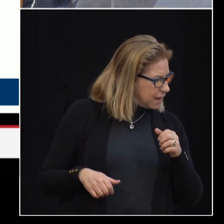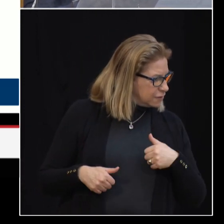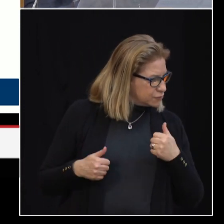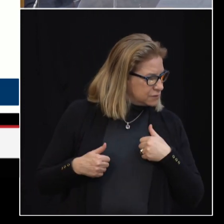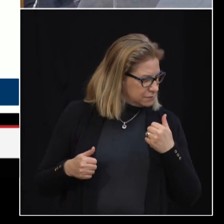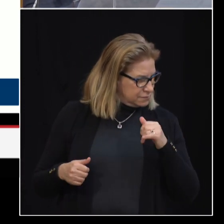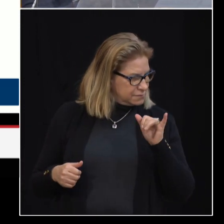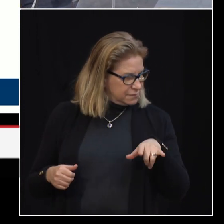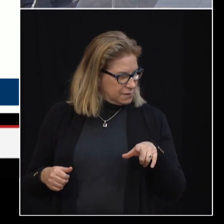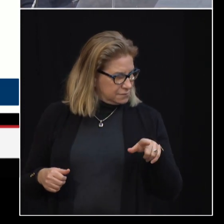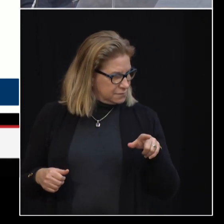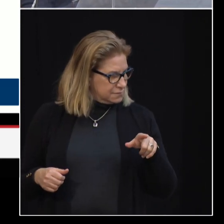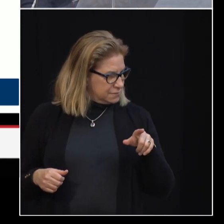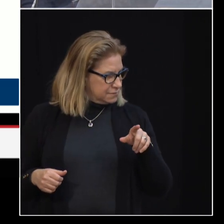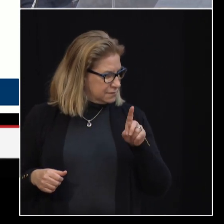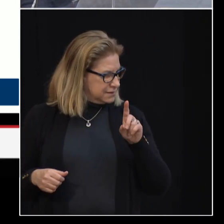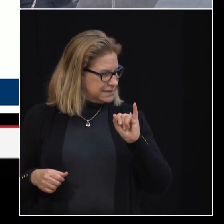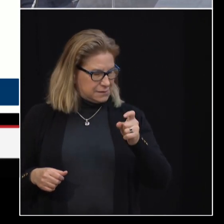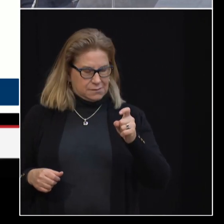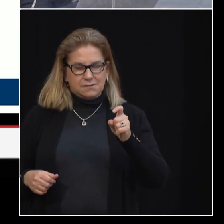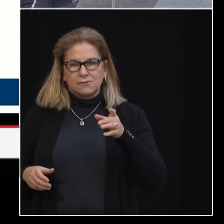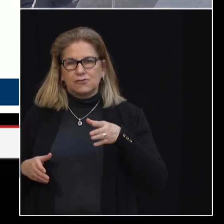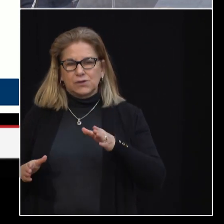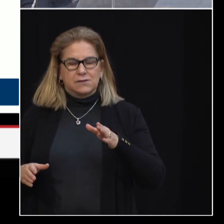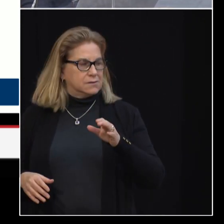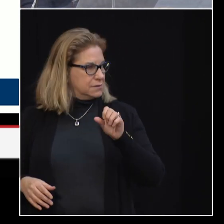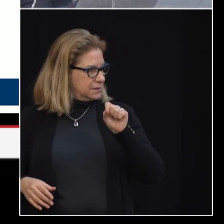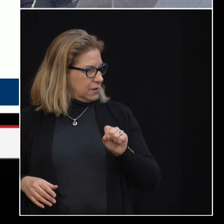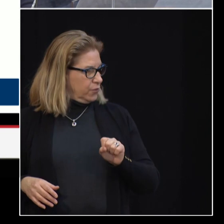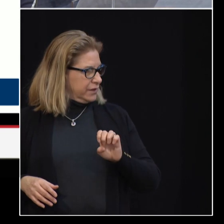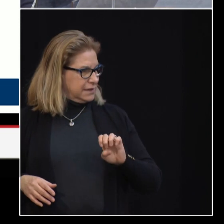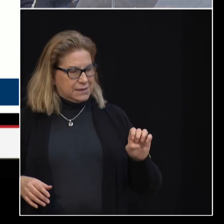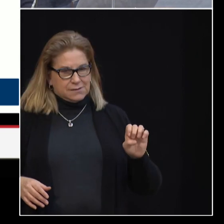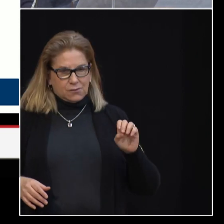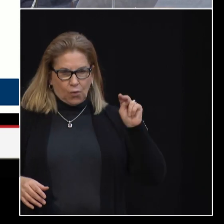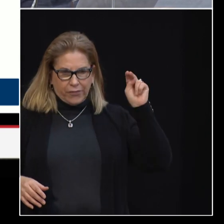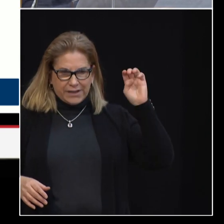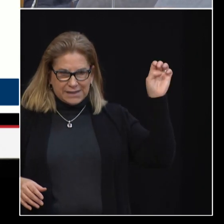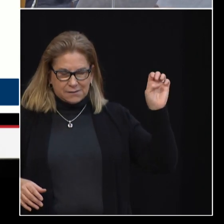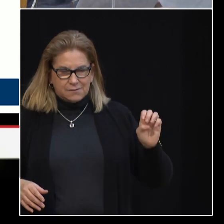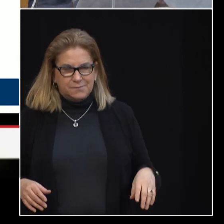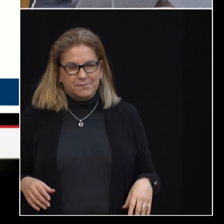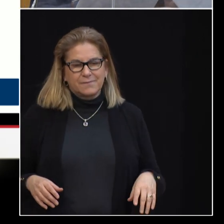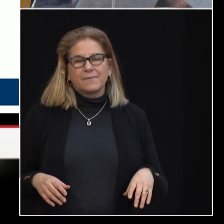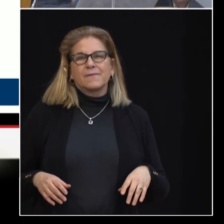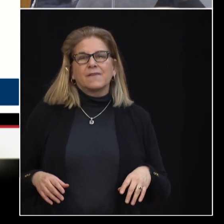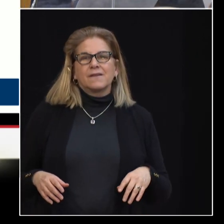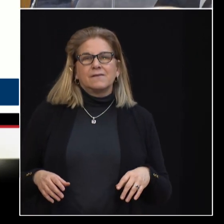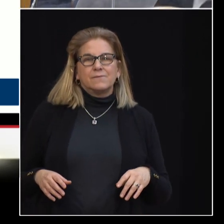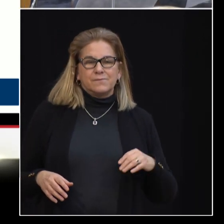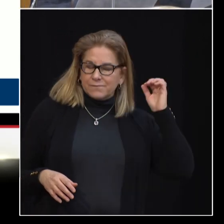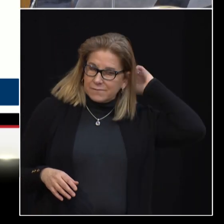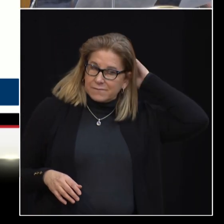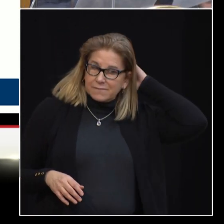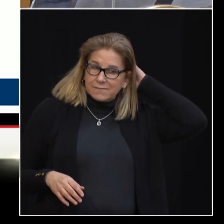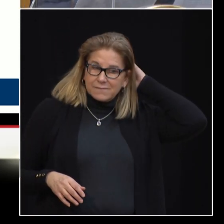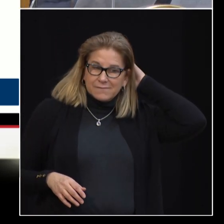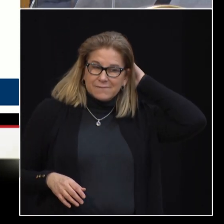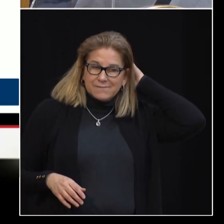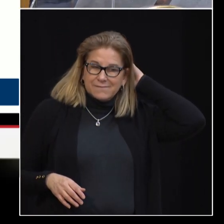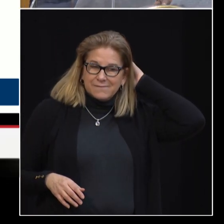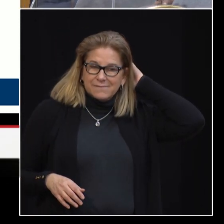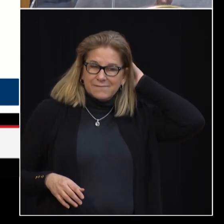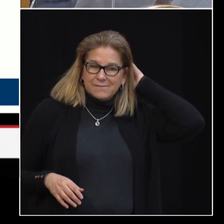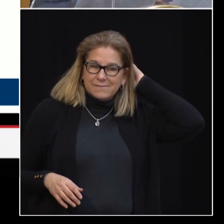zoned MU4, which permits moderate density mixed use development. Marvin Gaye Park and